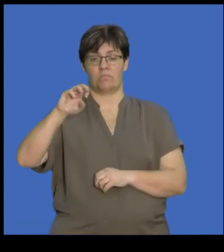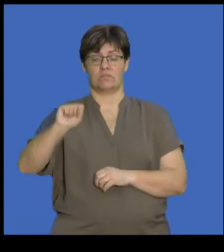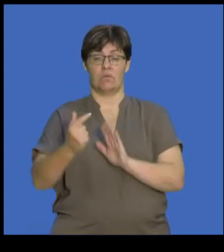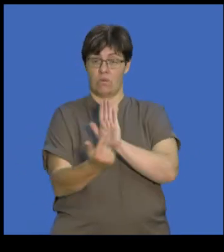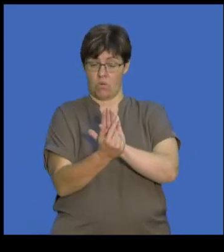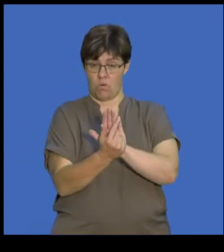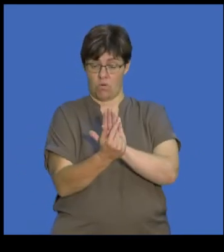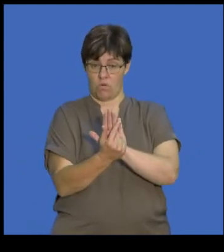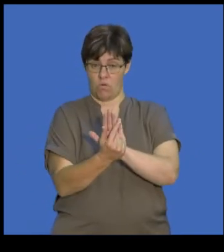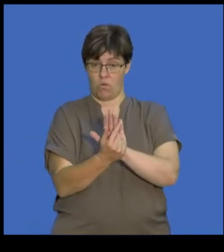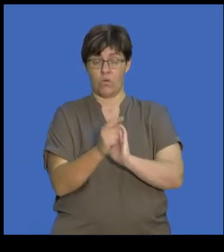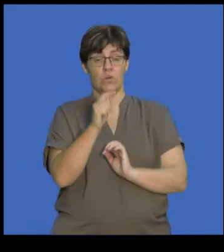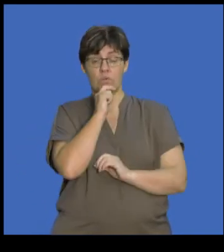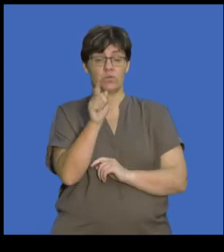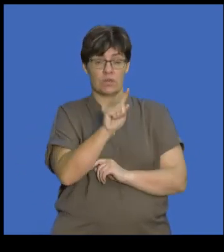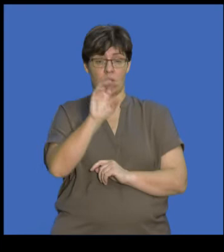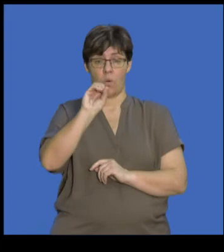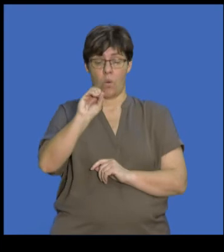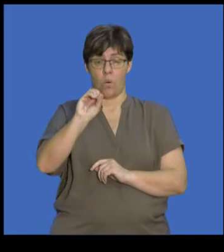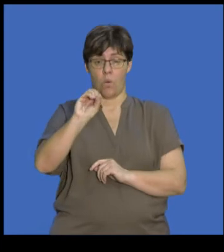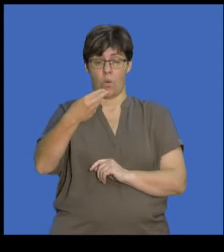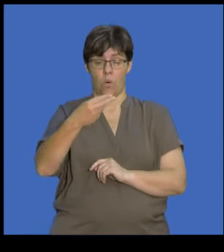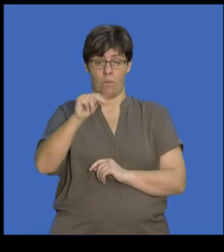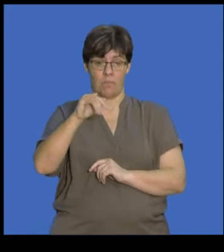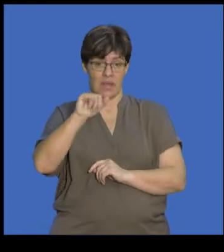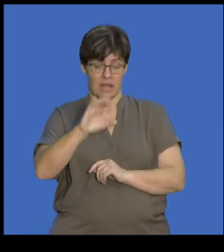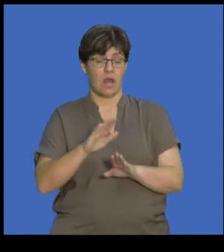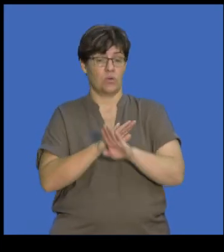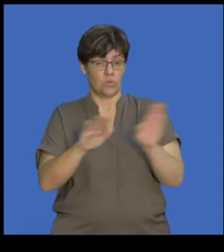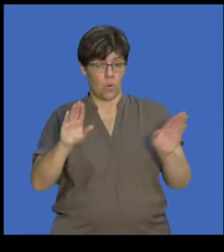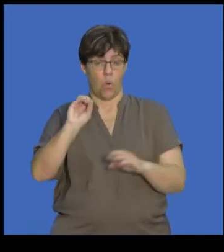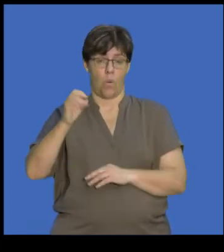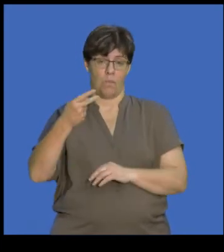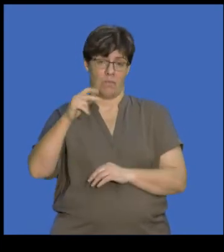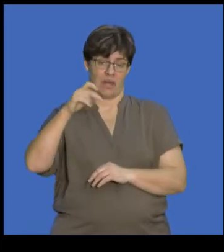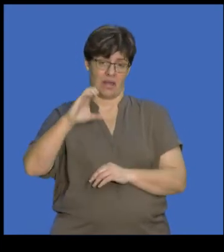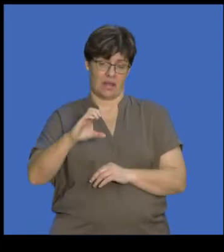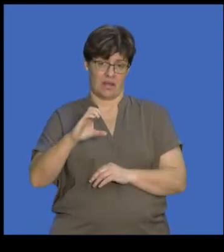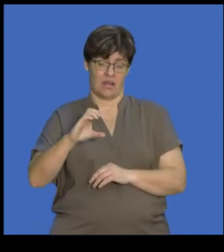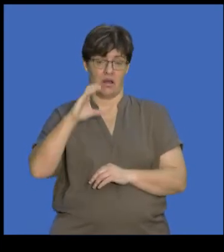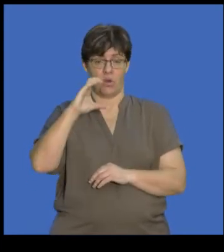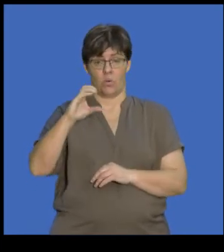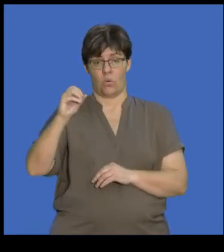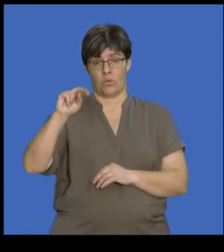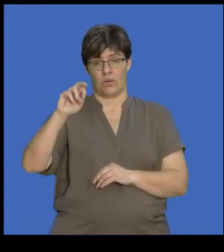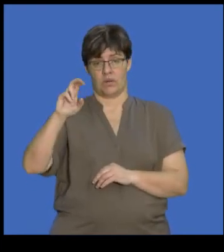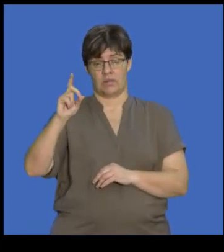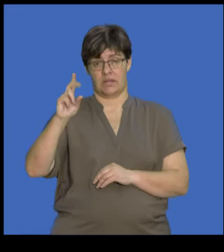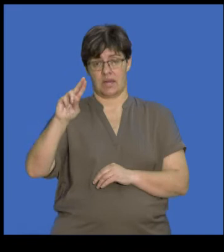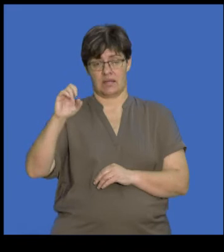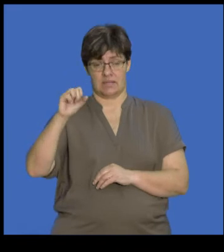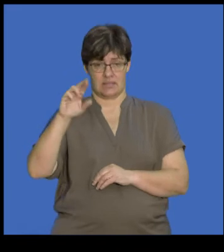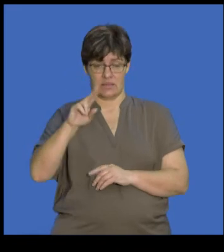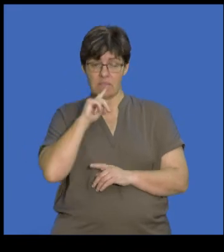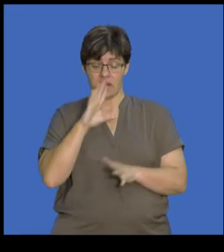using, ohmic as well as non-ohmic conductors, and also try to understand whether the same relationship